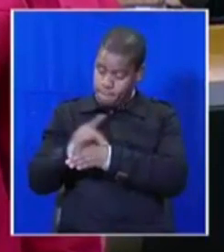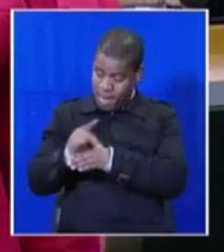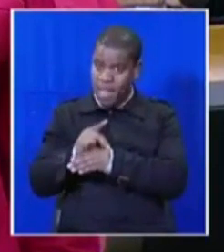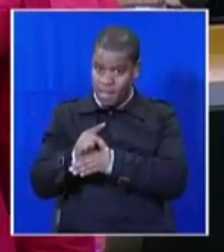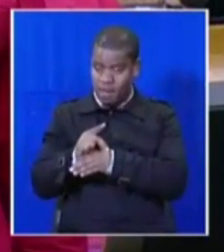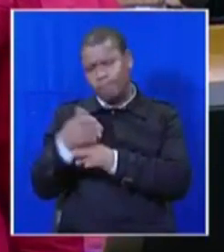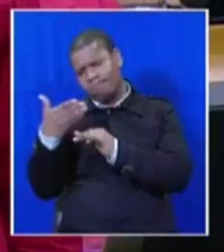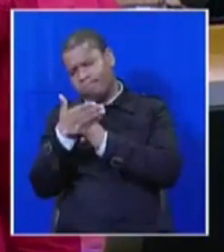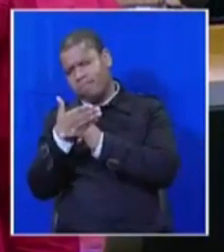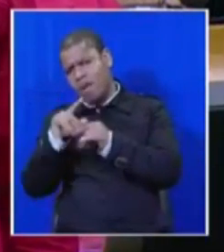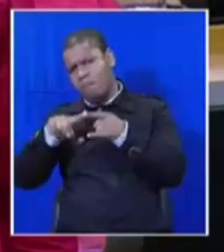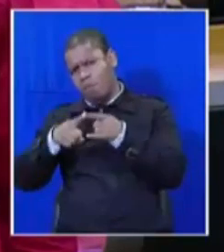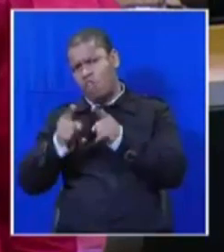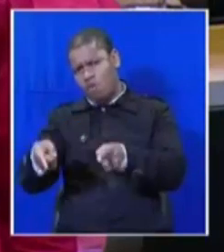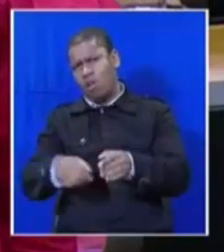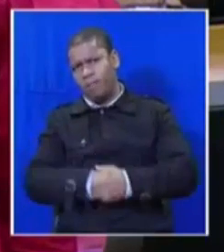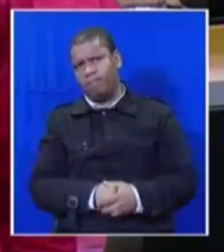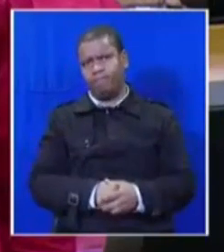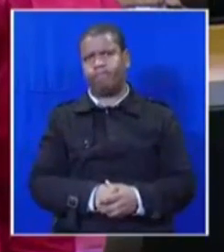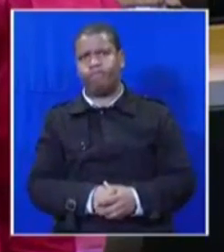point of order, Chair.